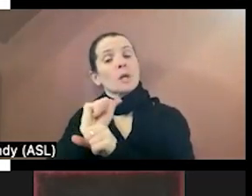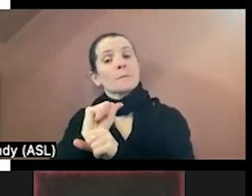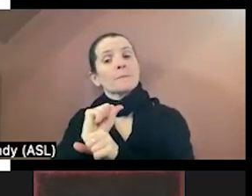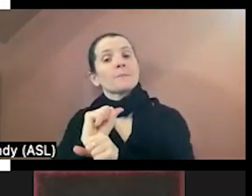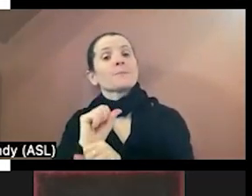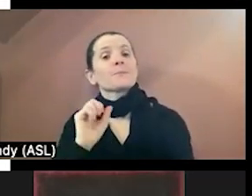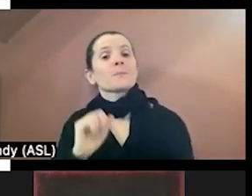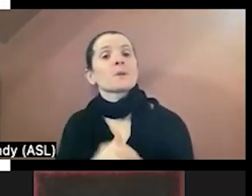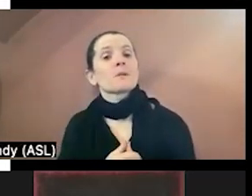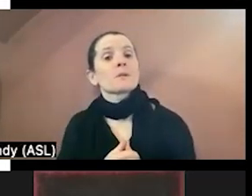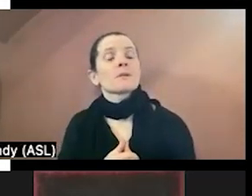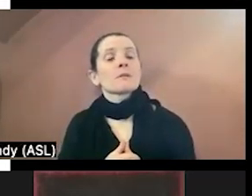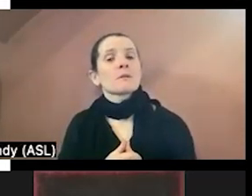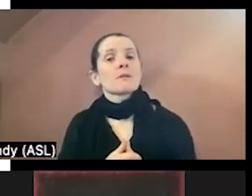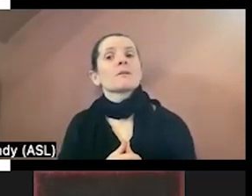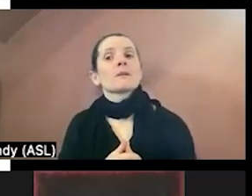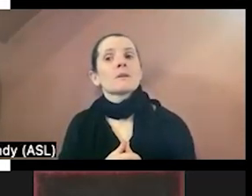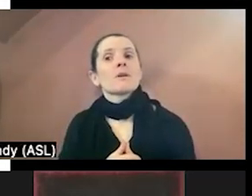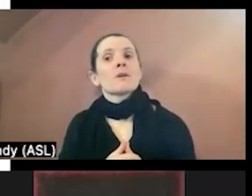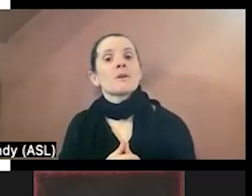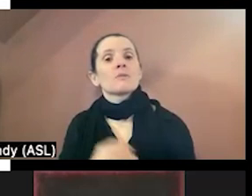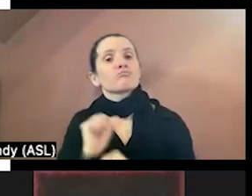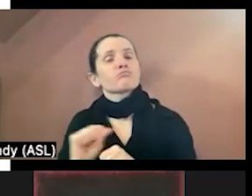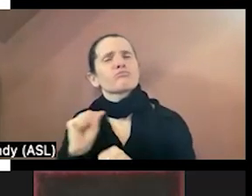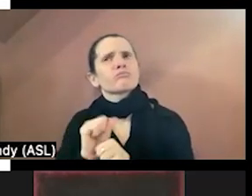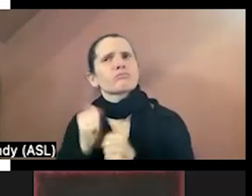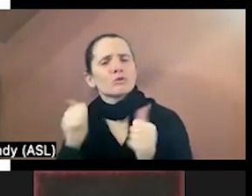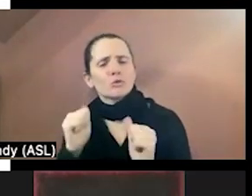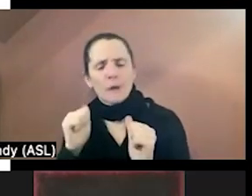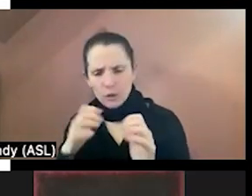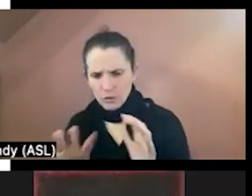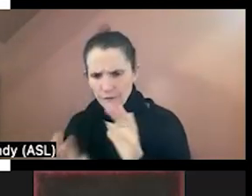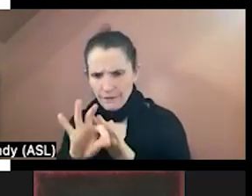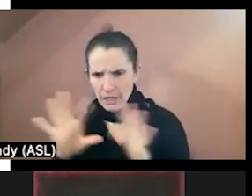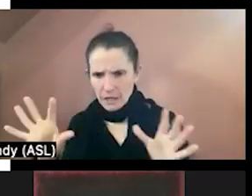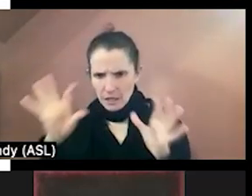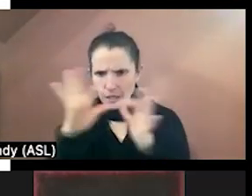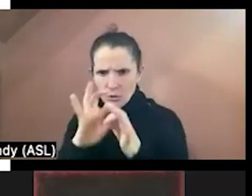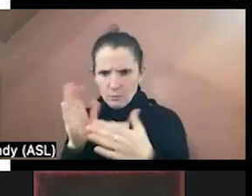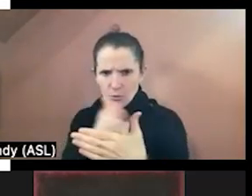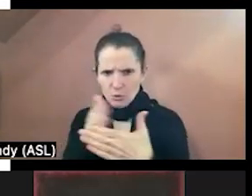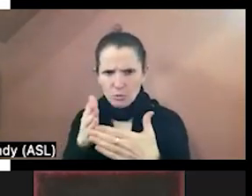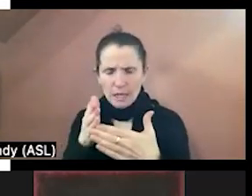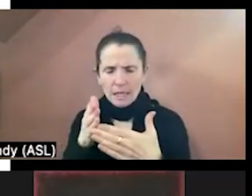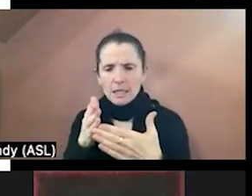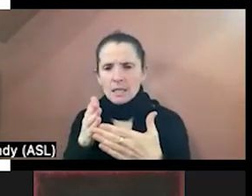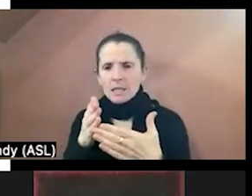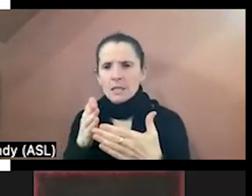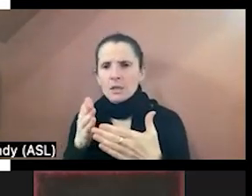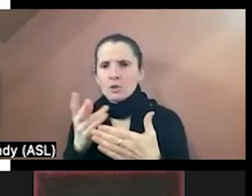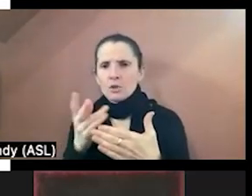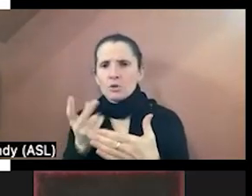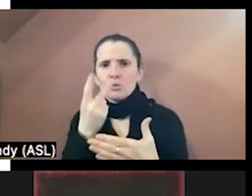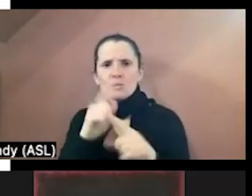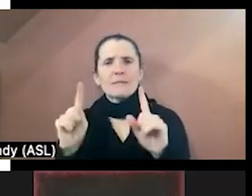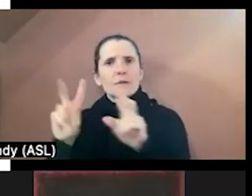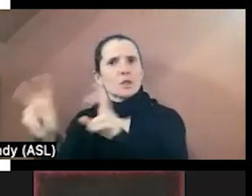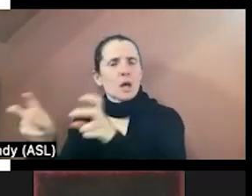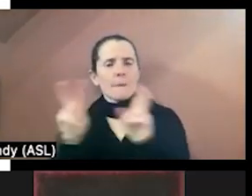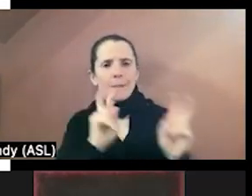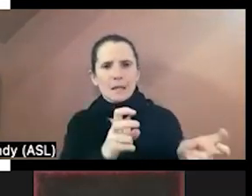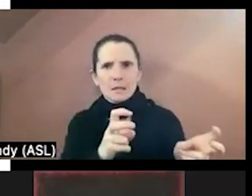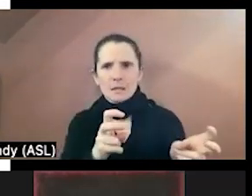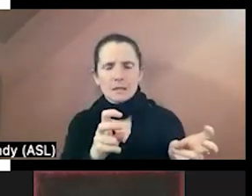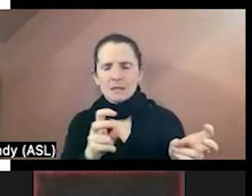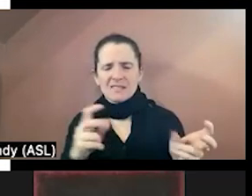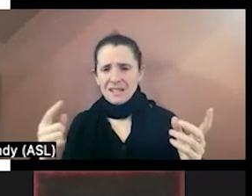on trying to find a connection in between two seemingly completely unrelated topics, exponential